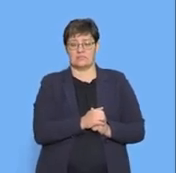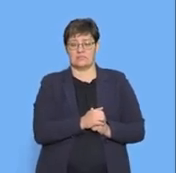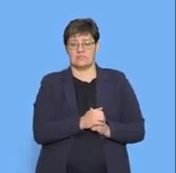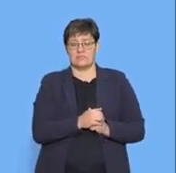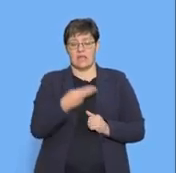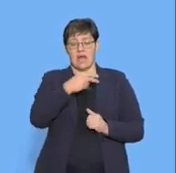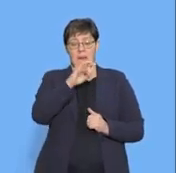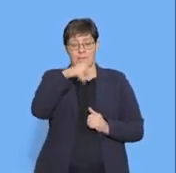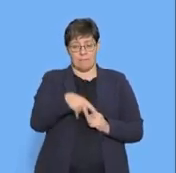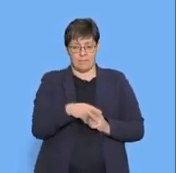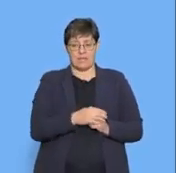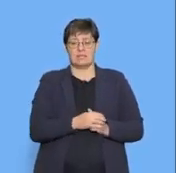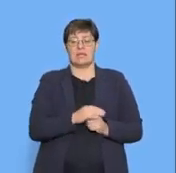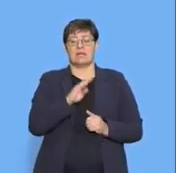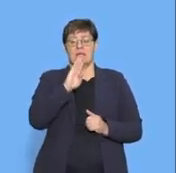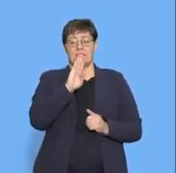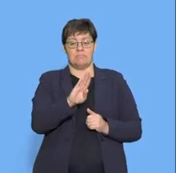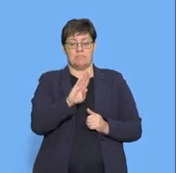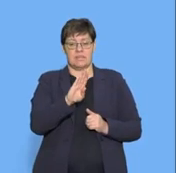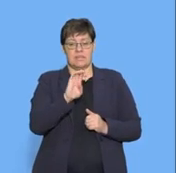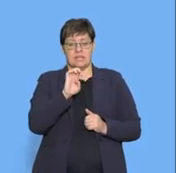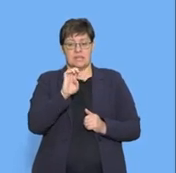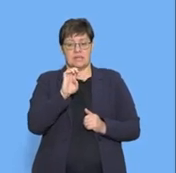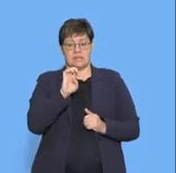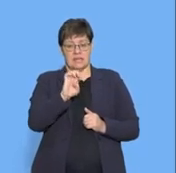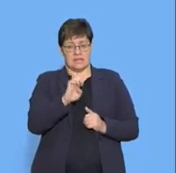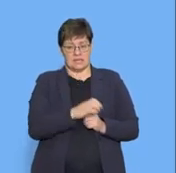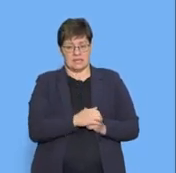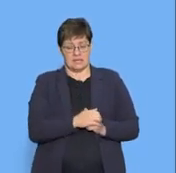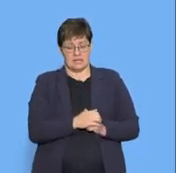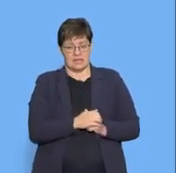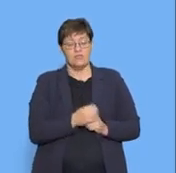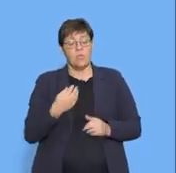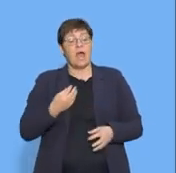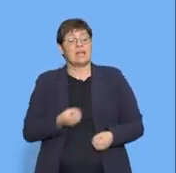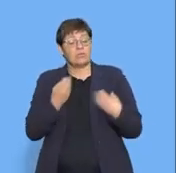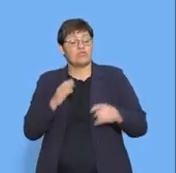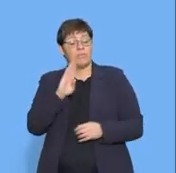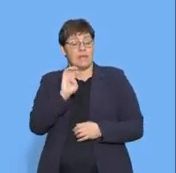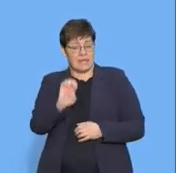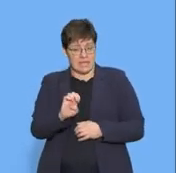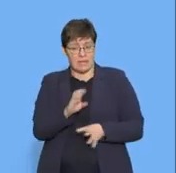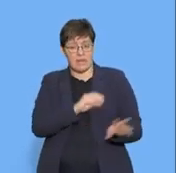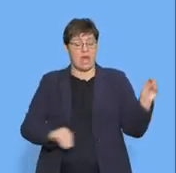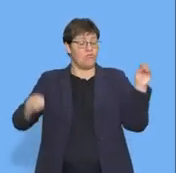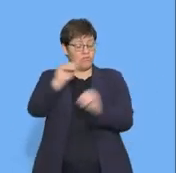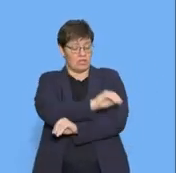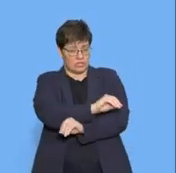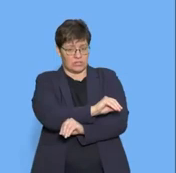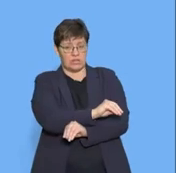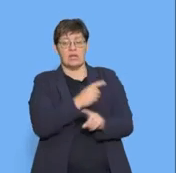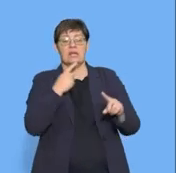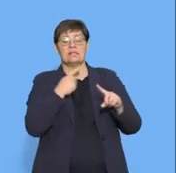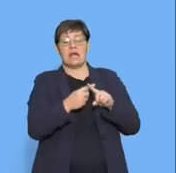length of the side, the hypotenuse, is BE. So remember we said we're going to find an expression for BE. And now if